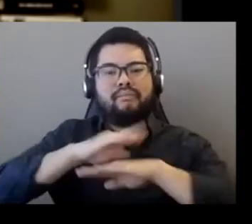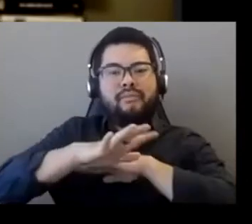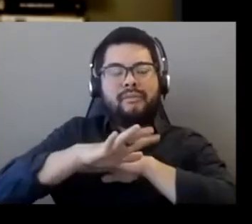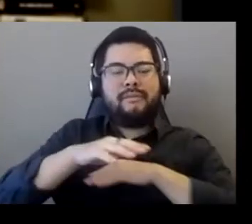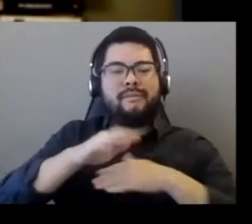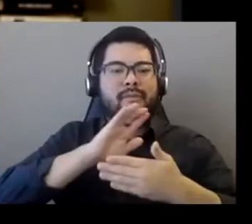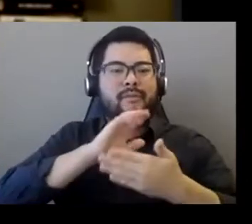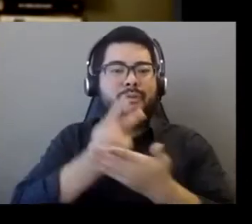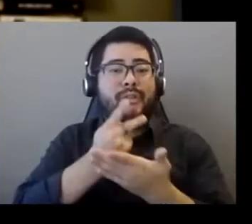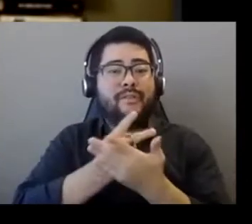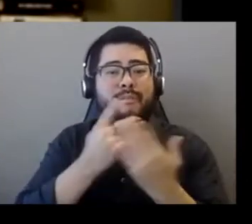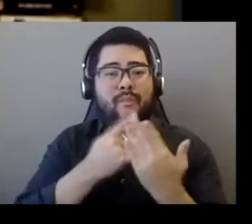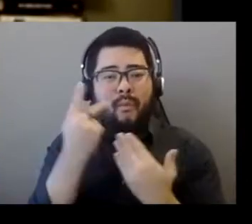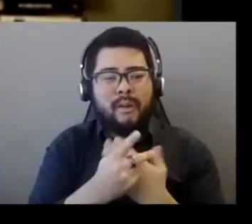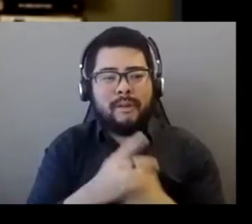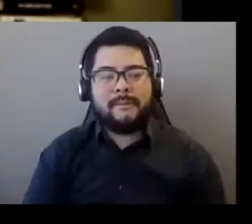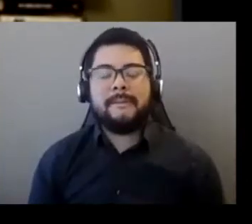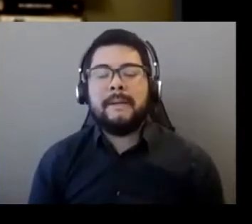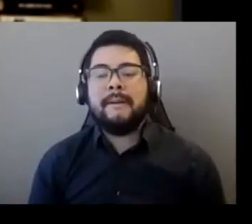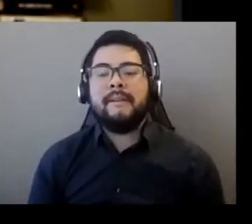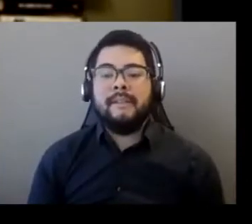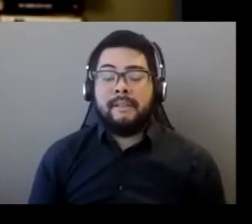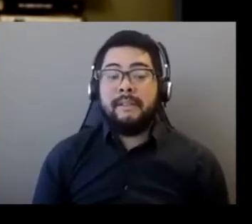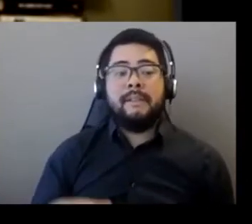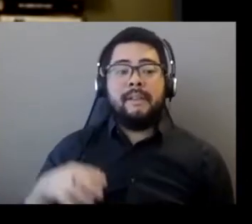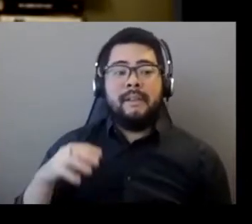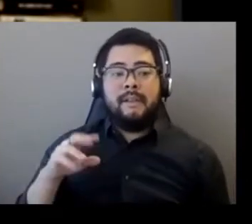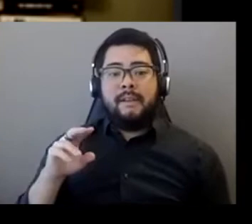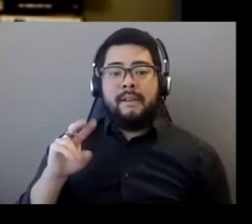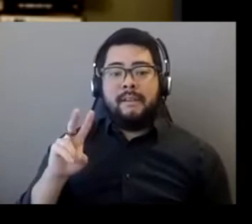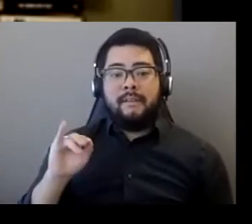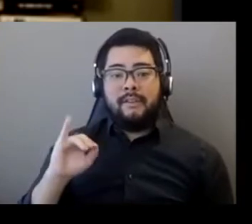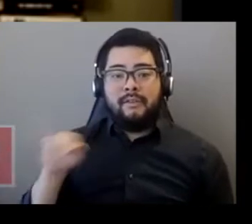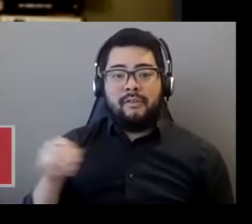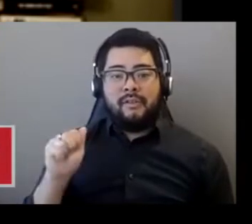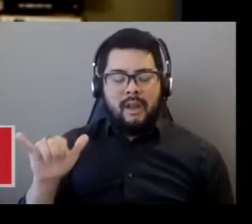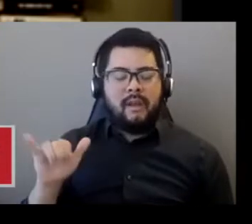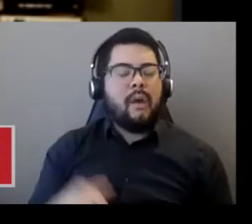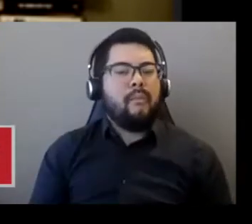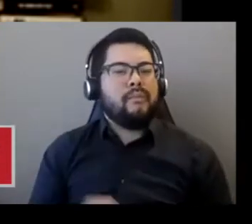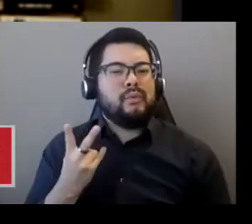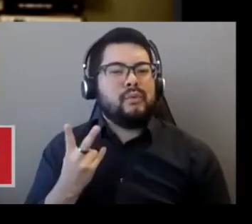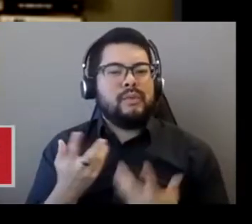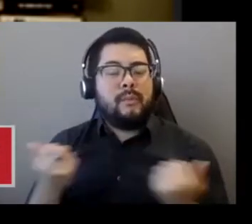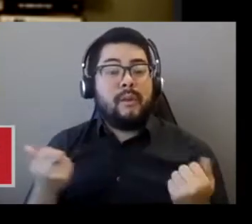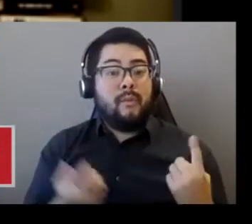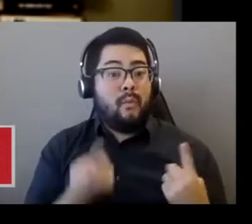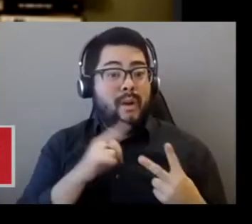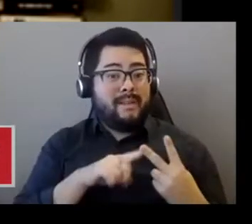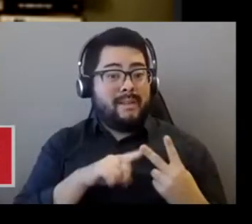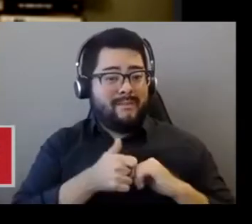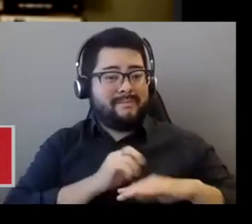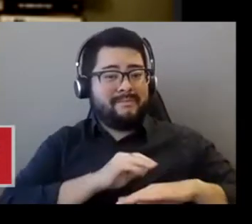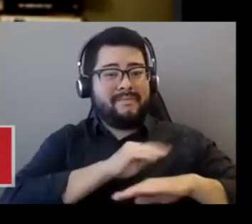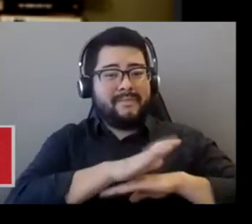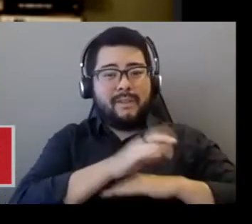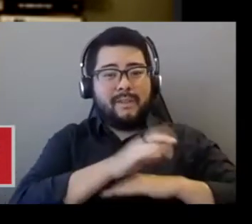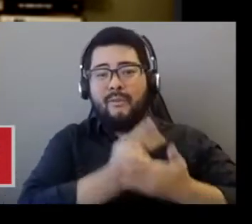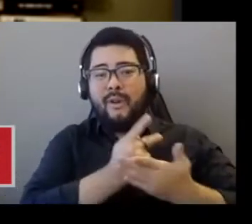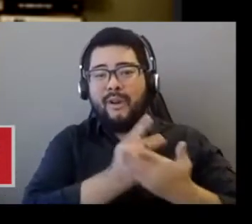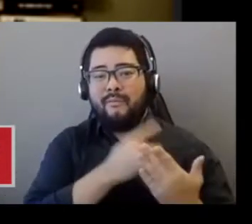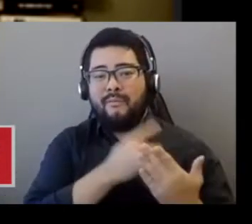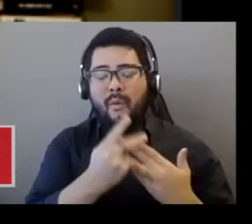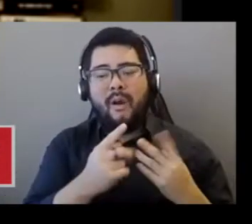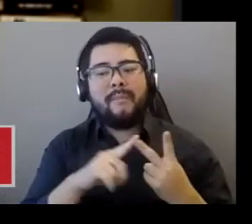I mean, certainly there are two different things. One is the shaping of graduate programs. The other is shaping, let's say, you